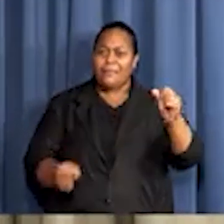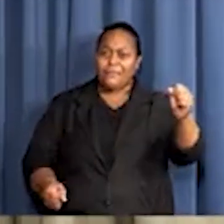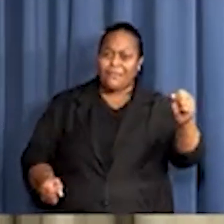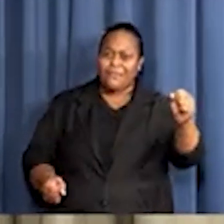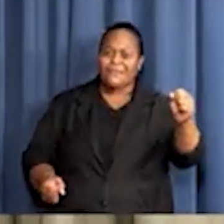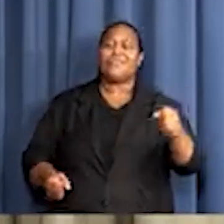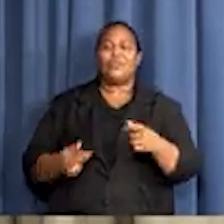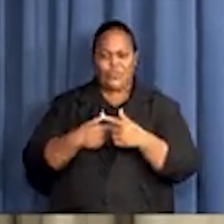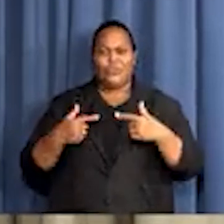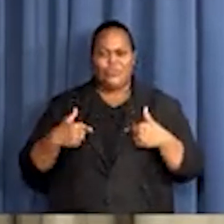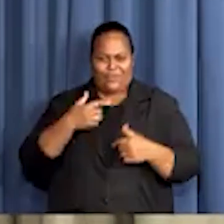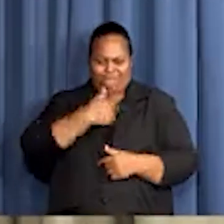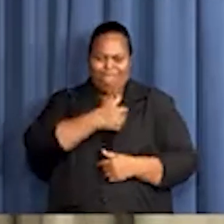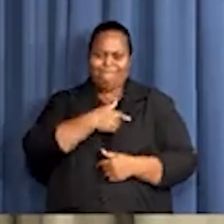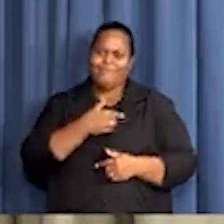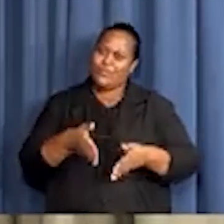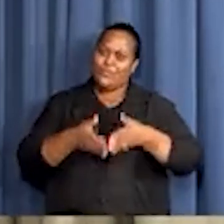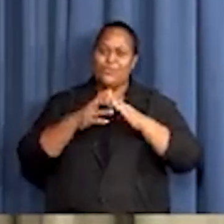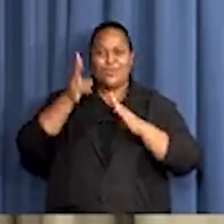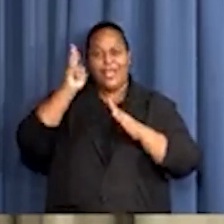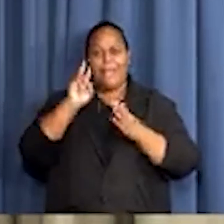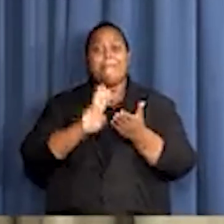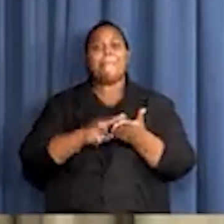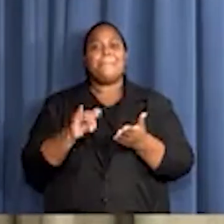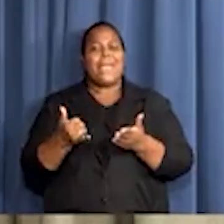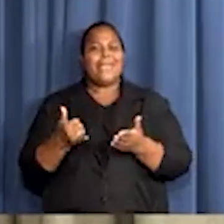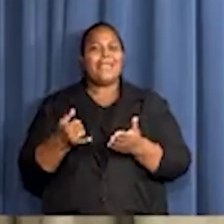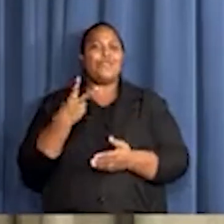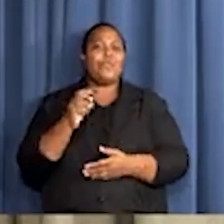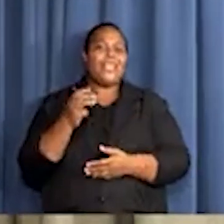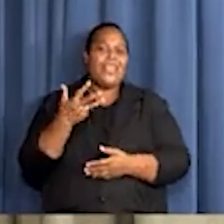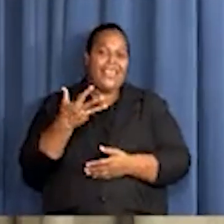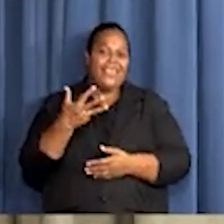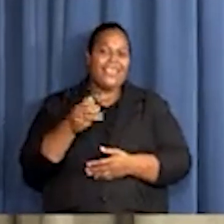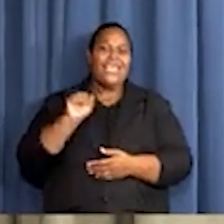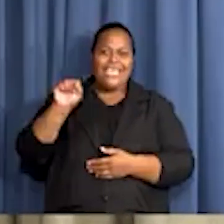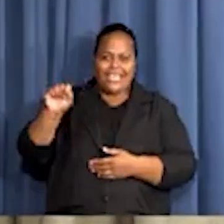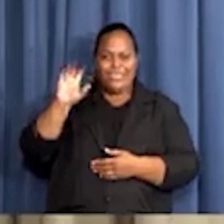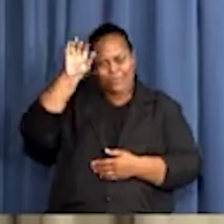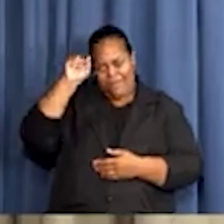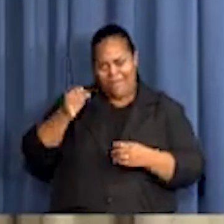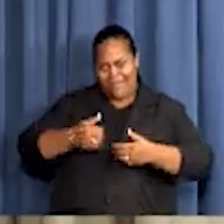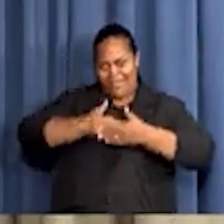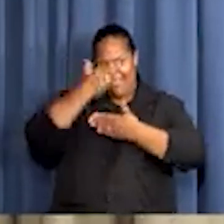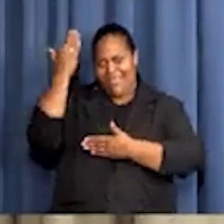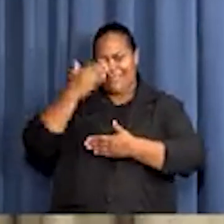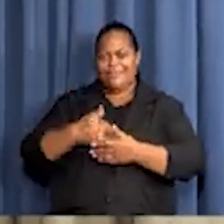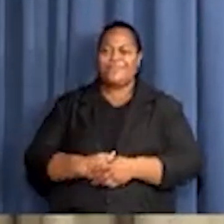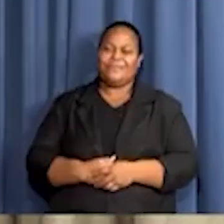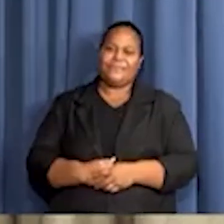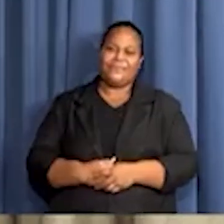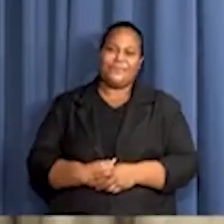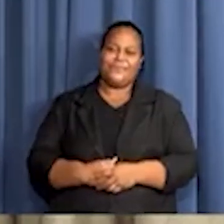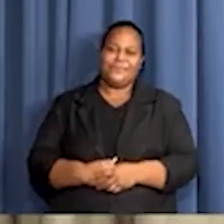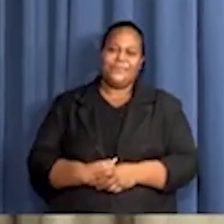We have done that. May the 29th will mark the revival of this major annual occasion on the